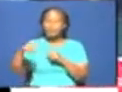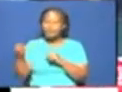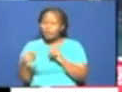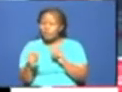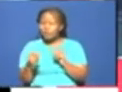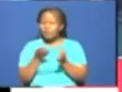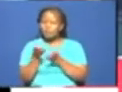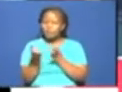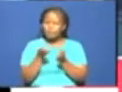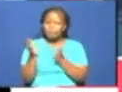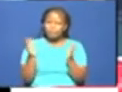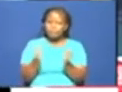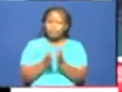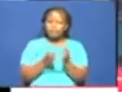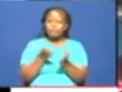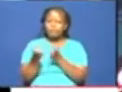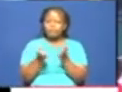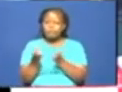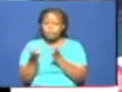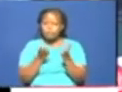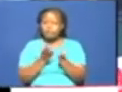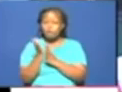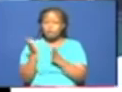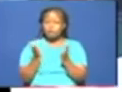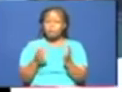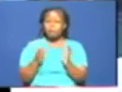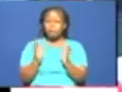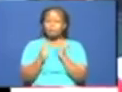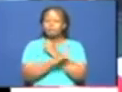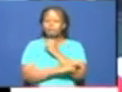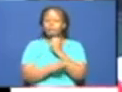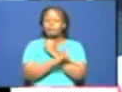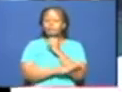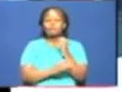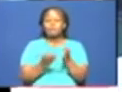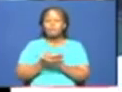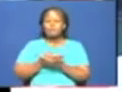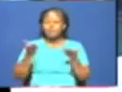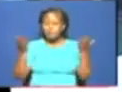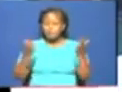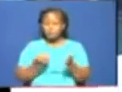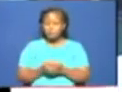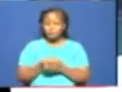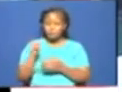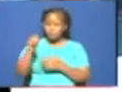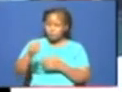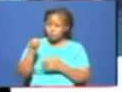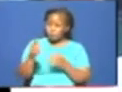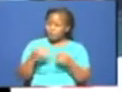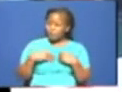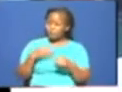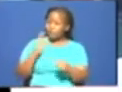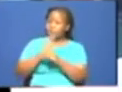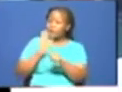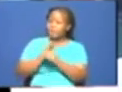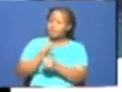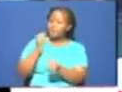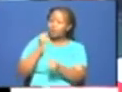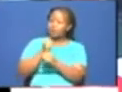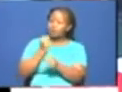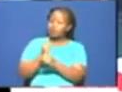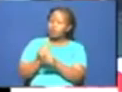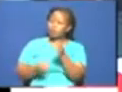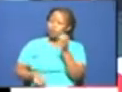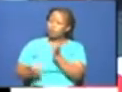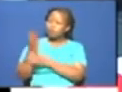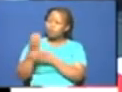businesses and enterprises across the country. This will lead to millions of jobs and the